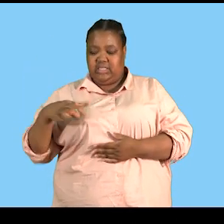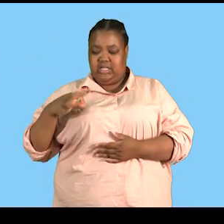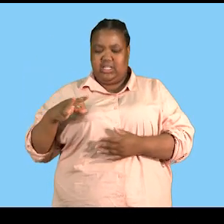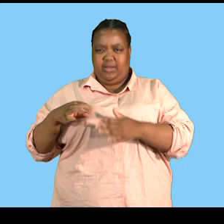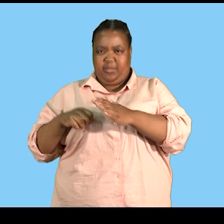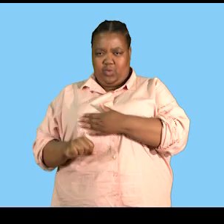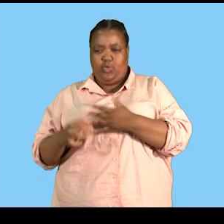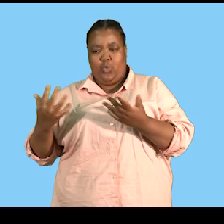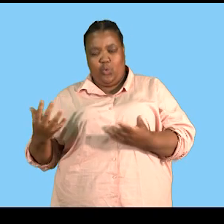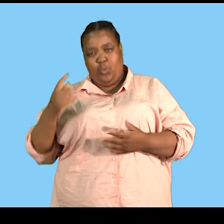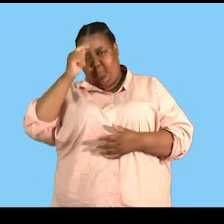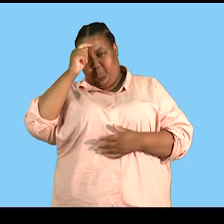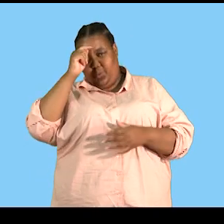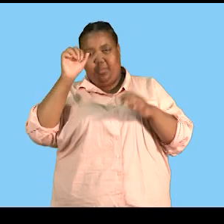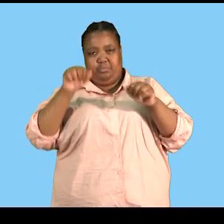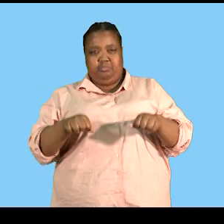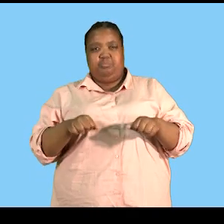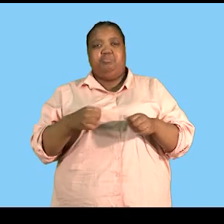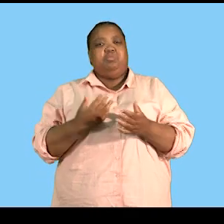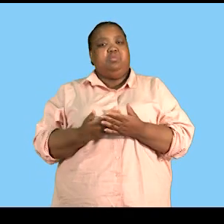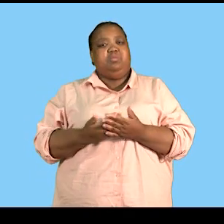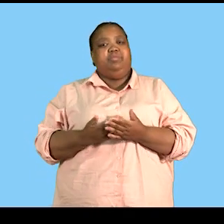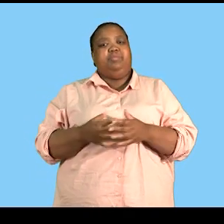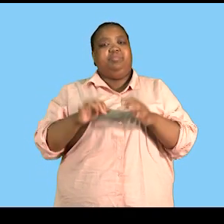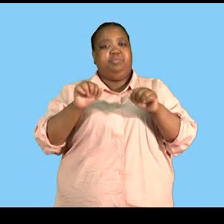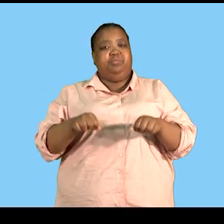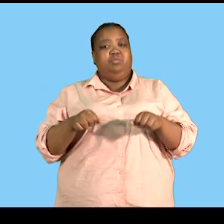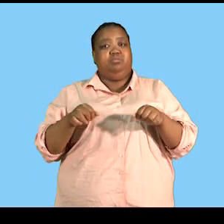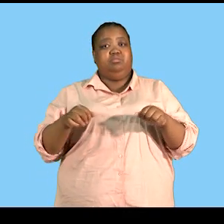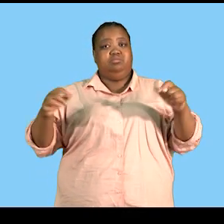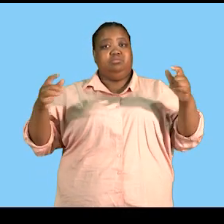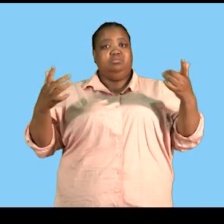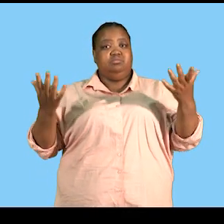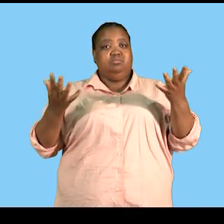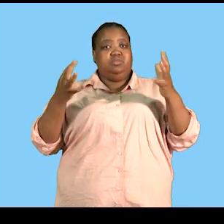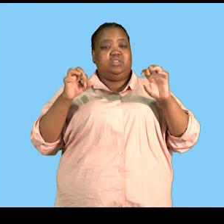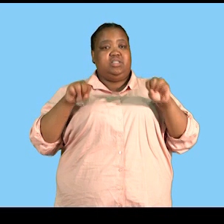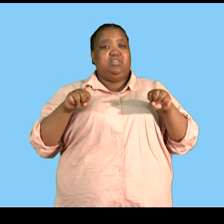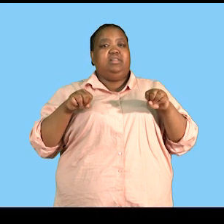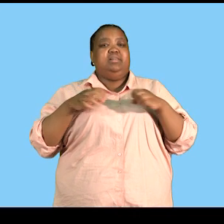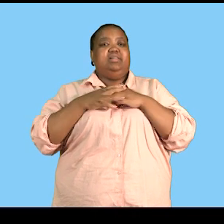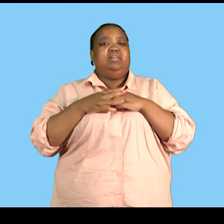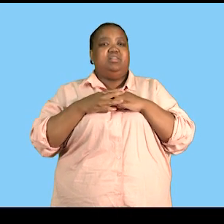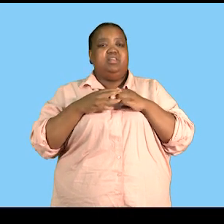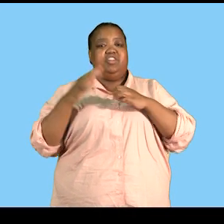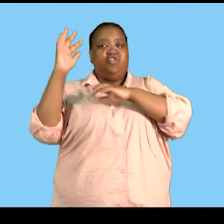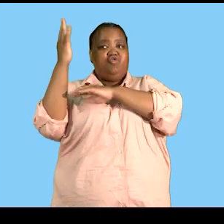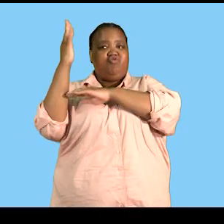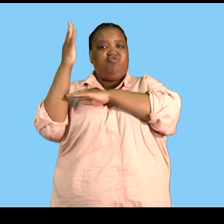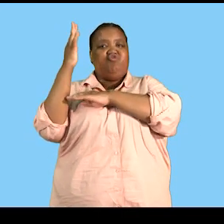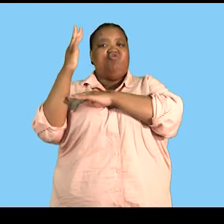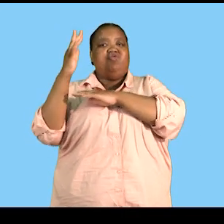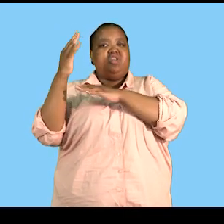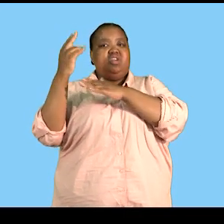girl or a boy. And that is how you read your